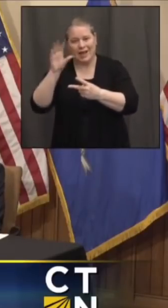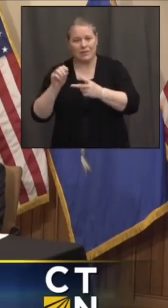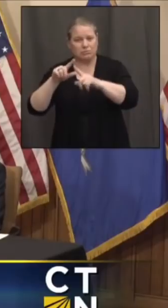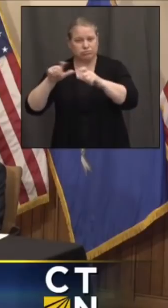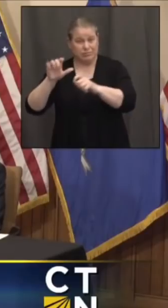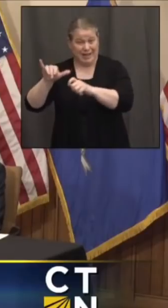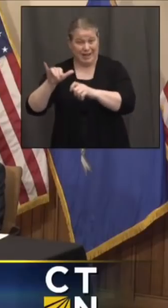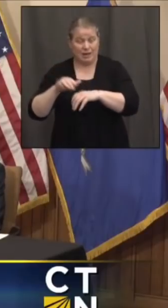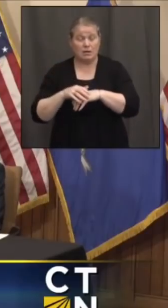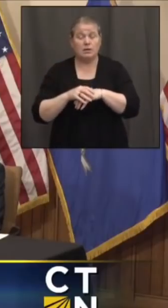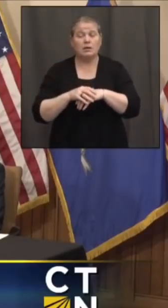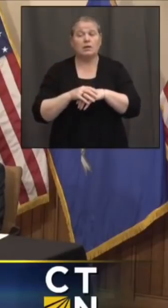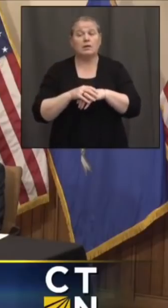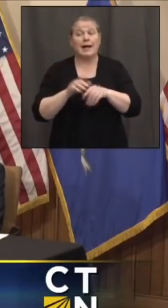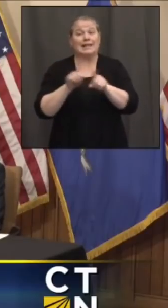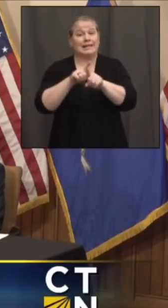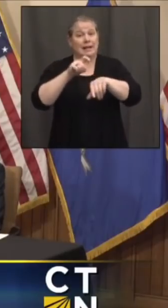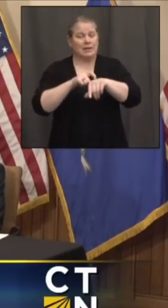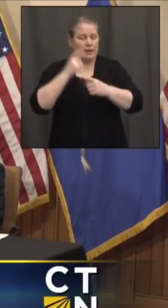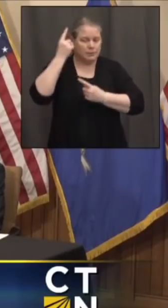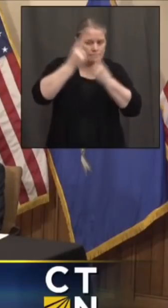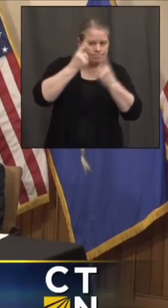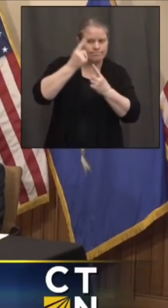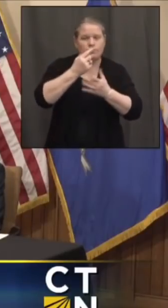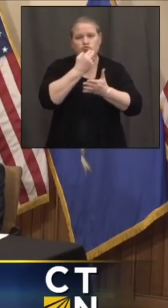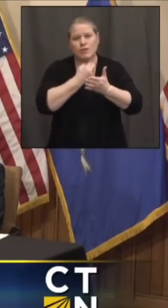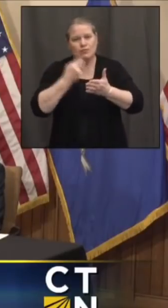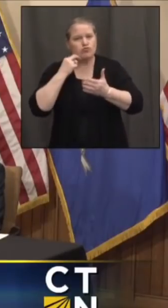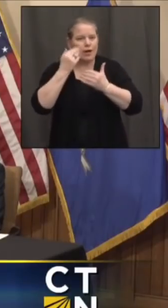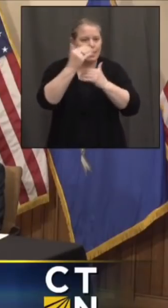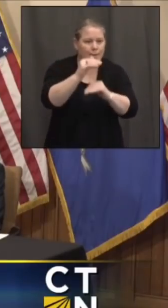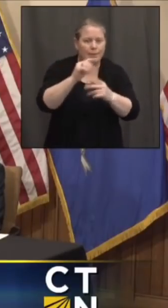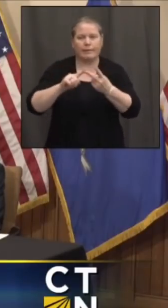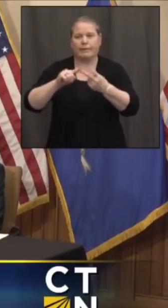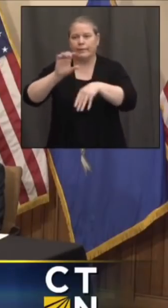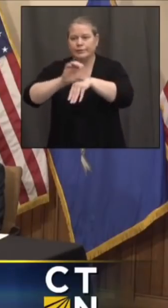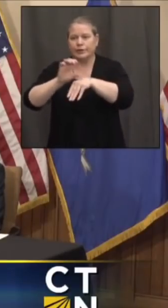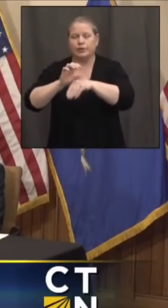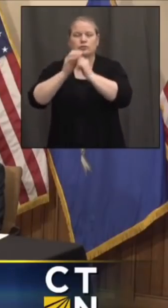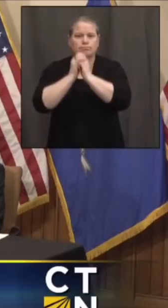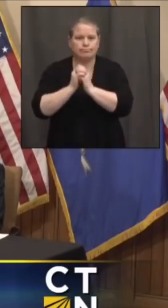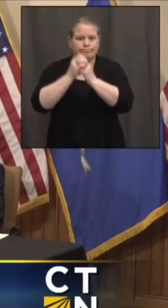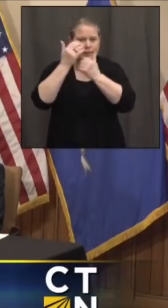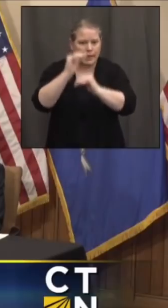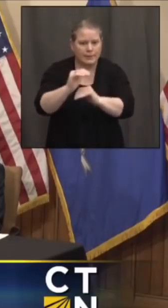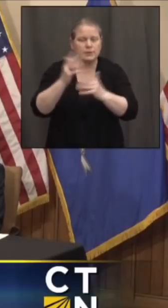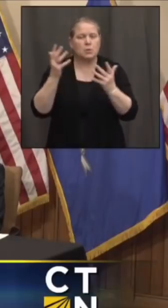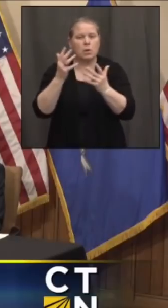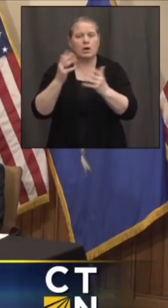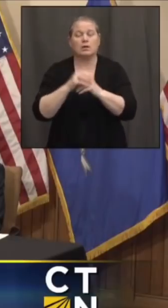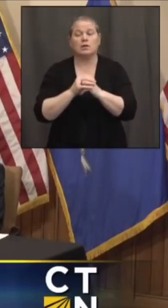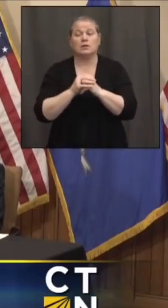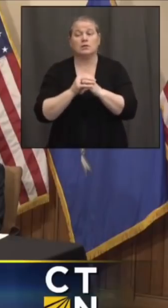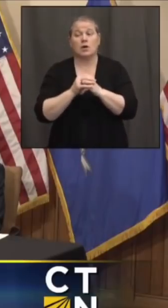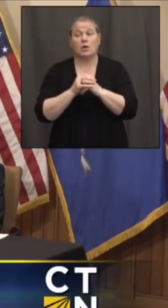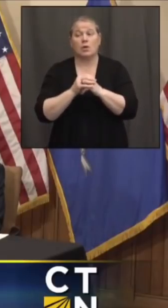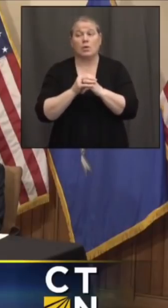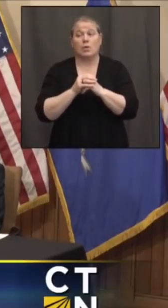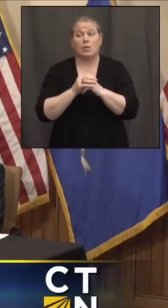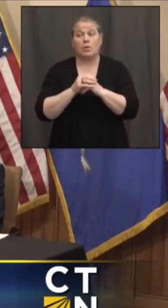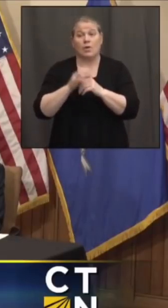places of worship. So what role are the variants playing? How afraid are you that if we were to roll back,